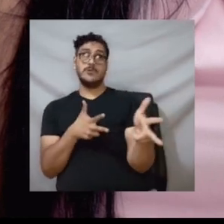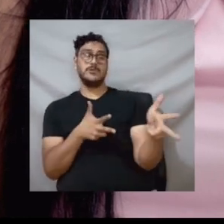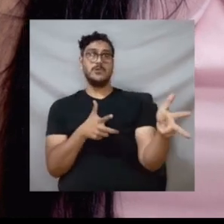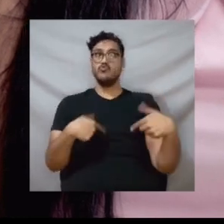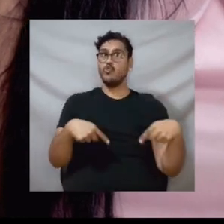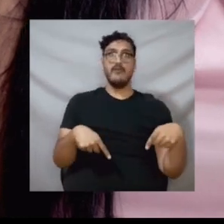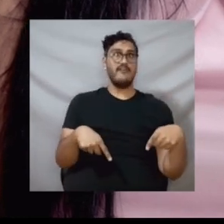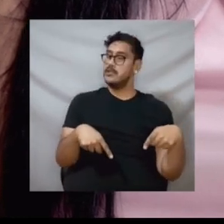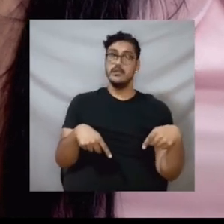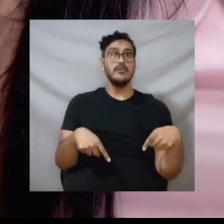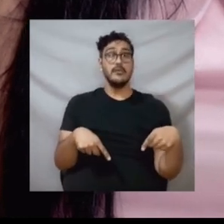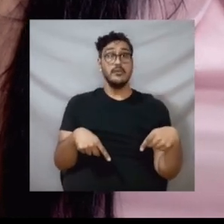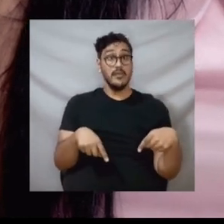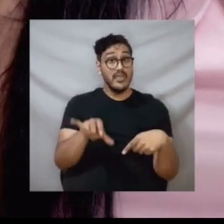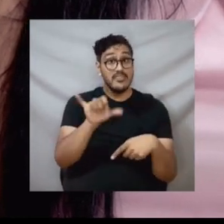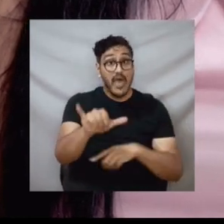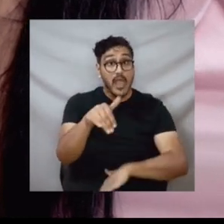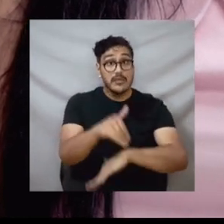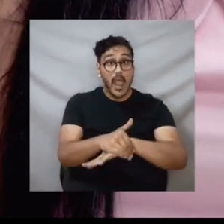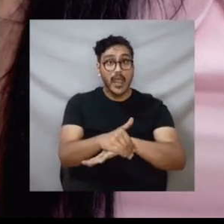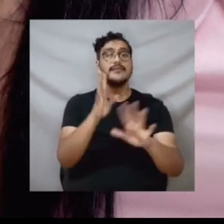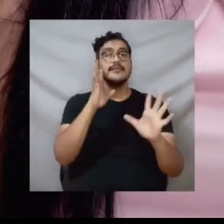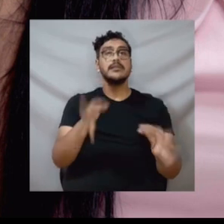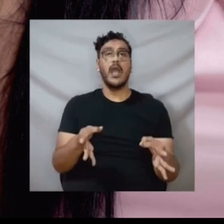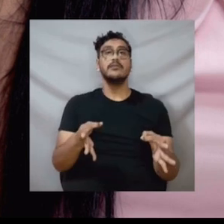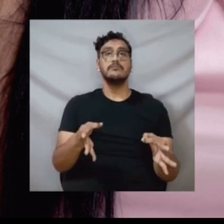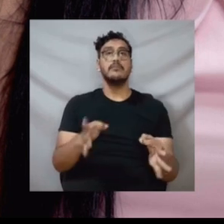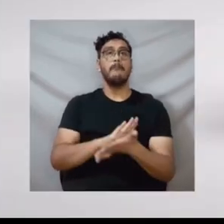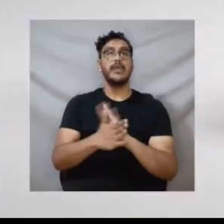first time that night i knew i had to become your protector